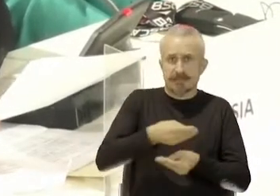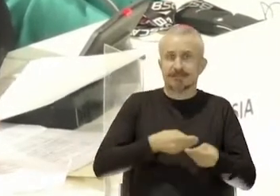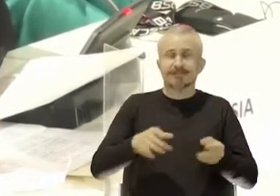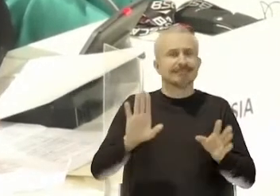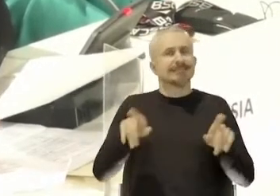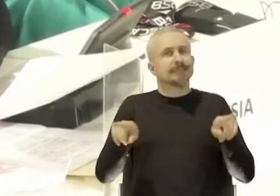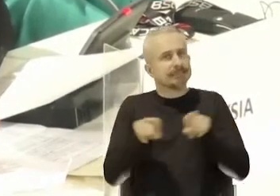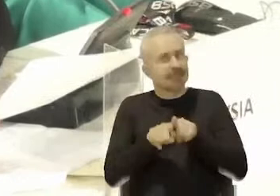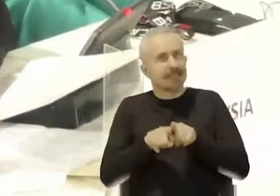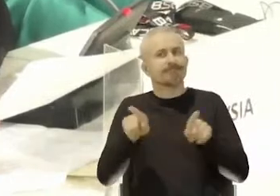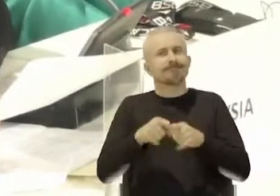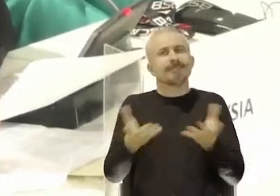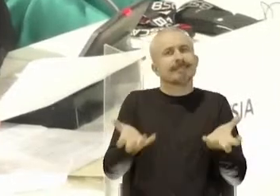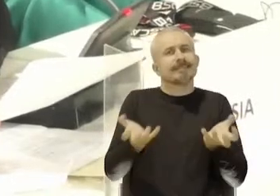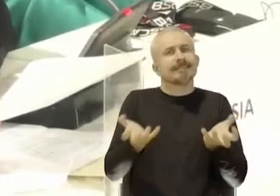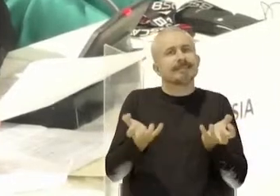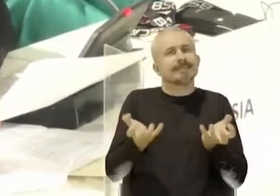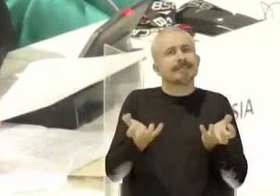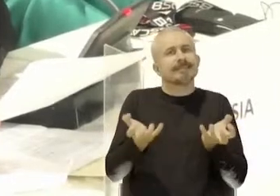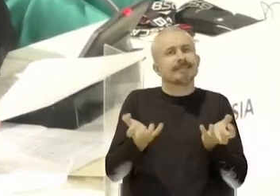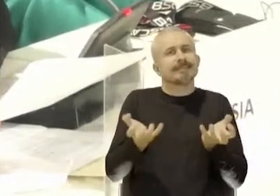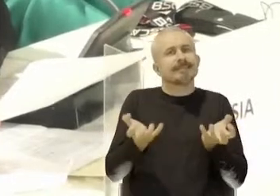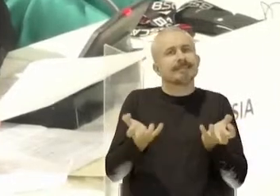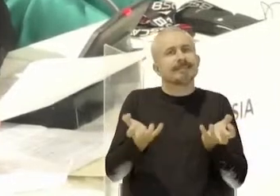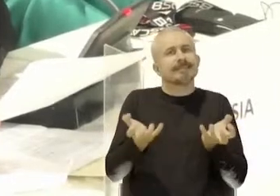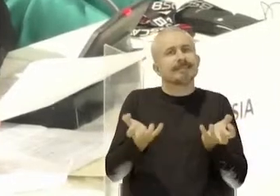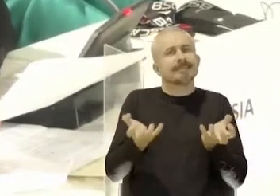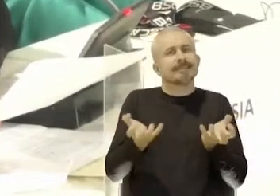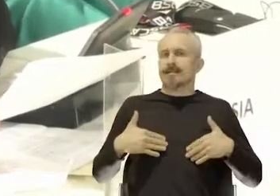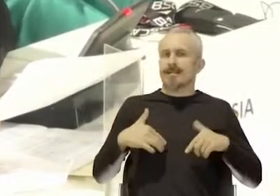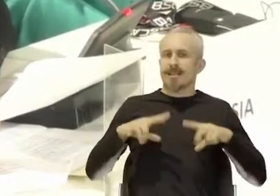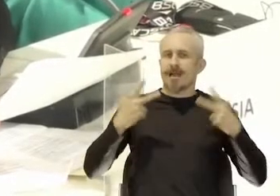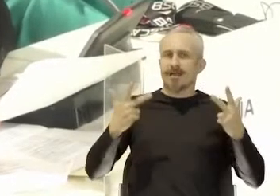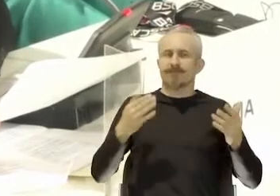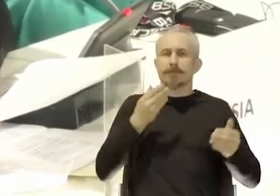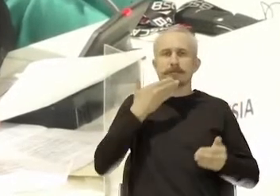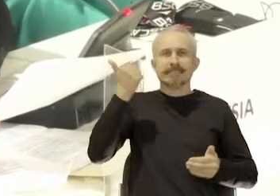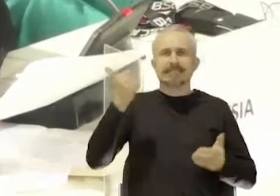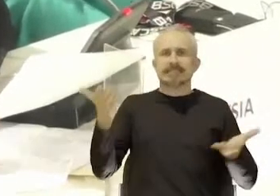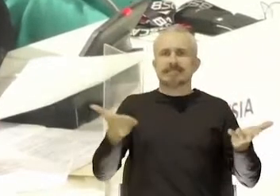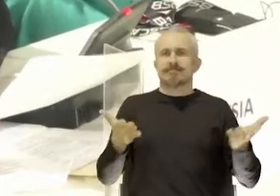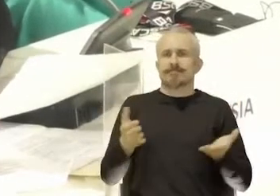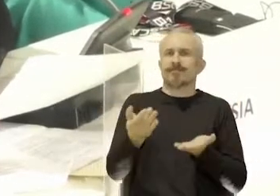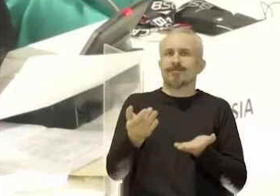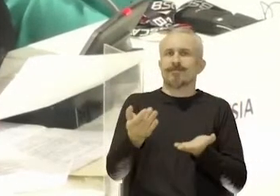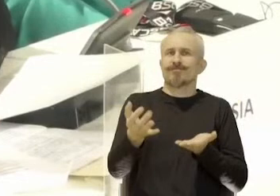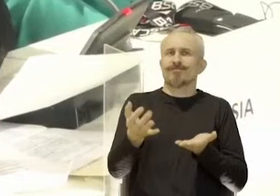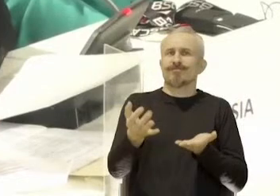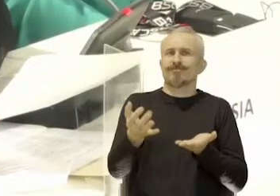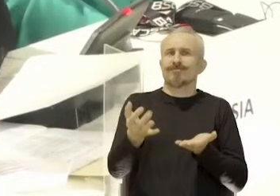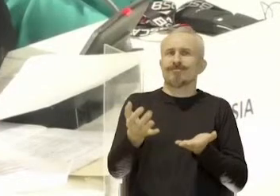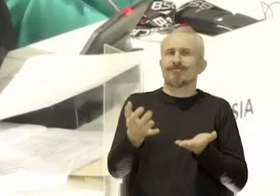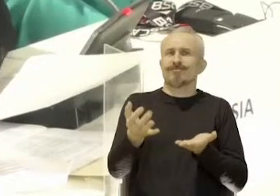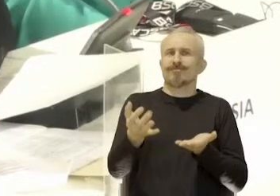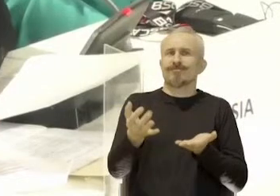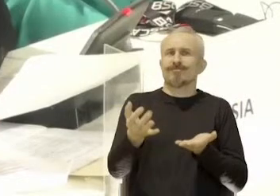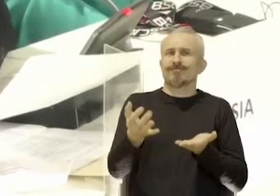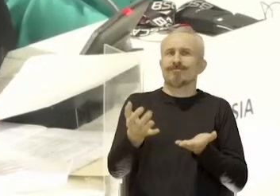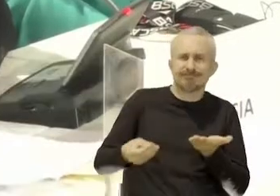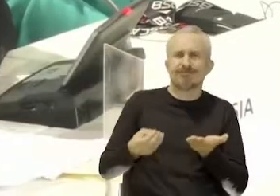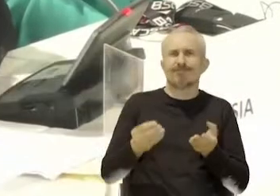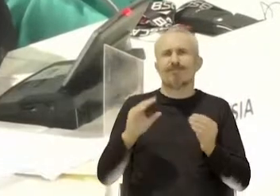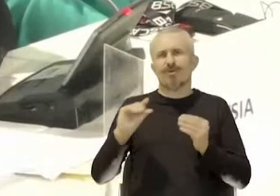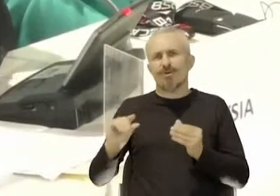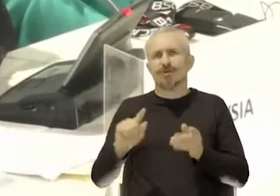lower income group, access to education, health, public transportation, better living standards, and better